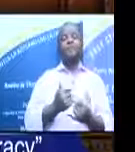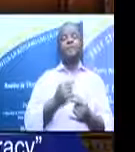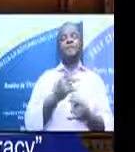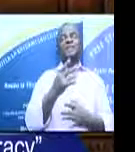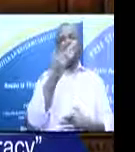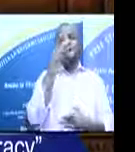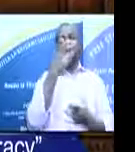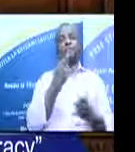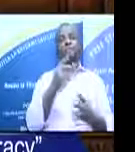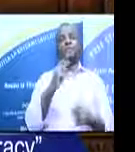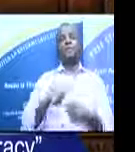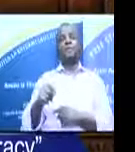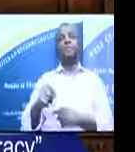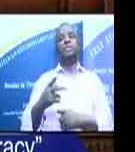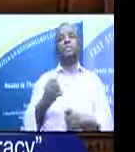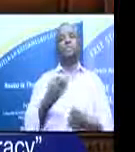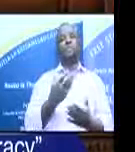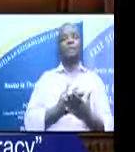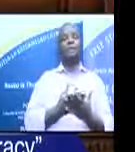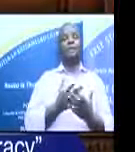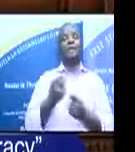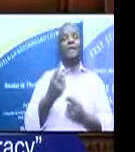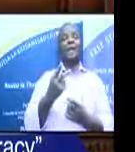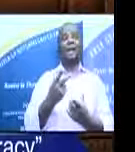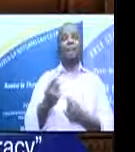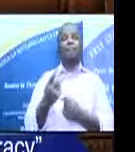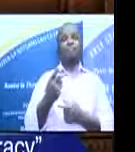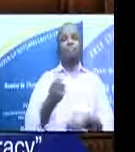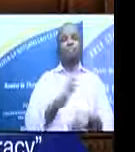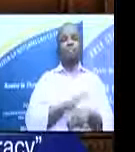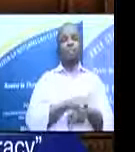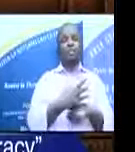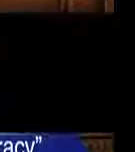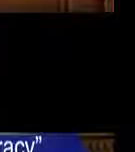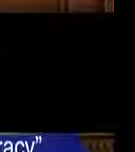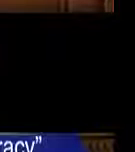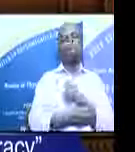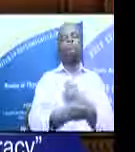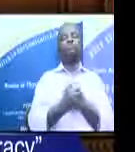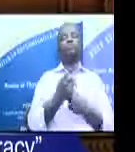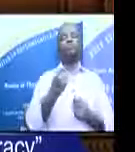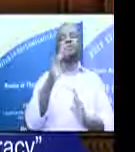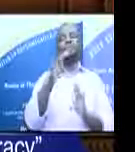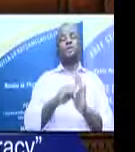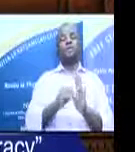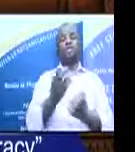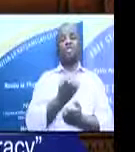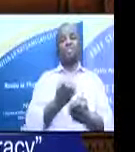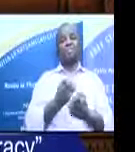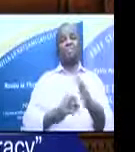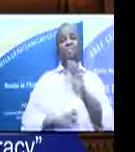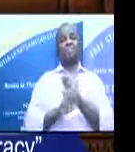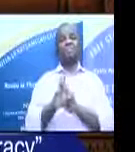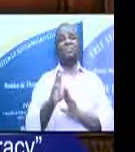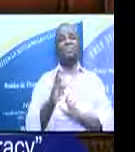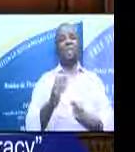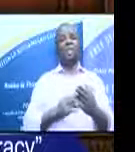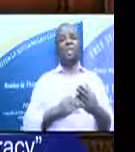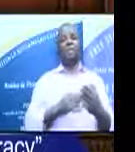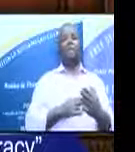Non-communicable diseases can deepen poverty, reduce economic productivity, and strain